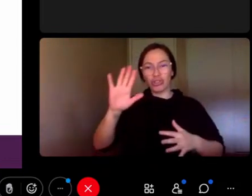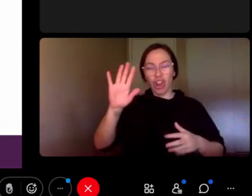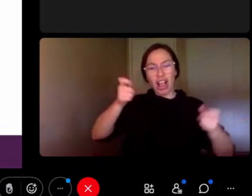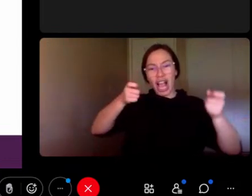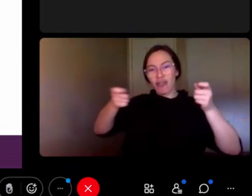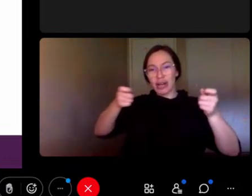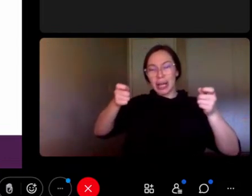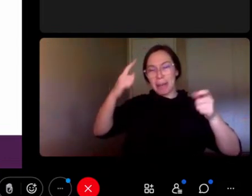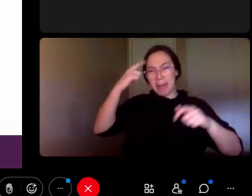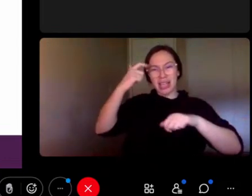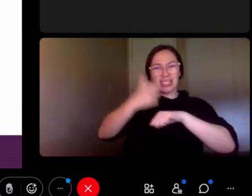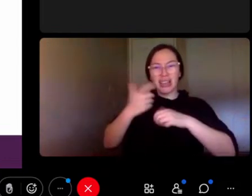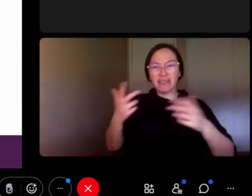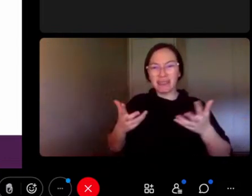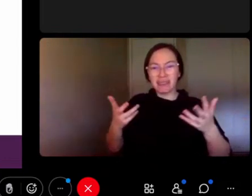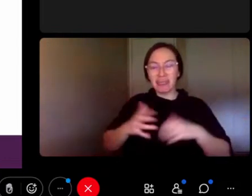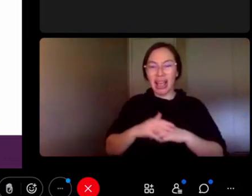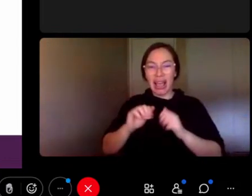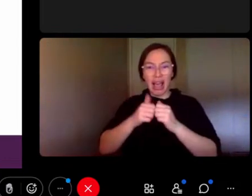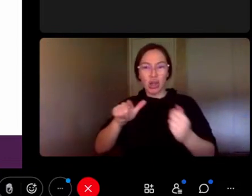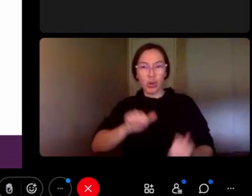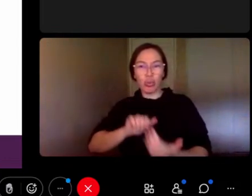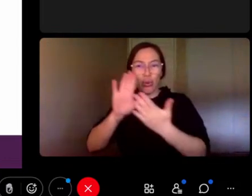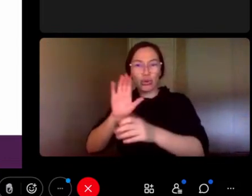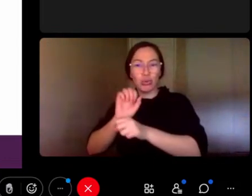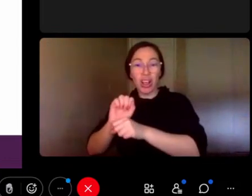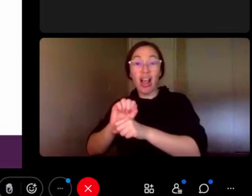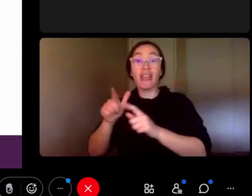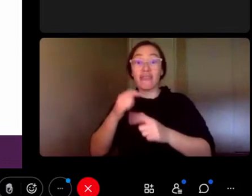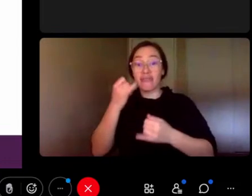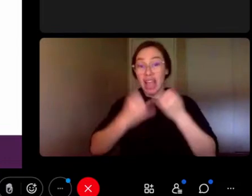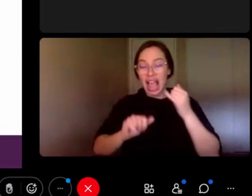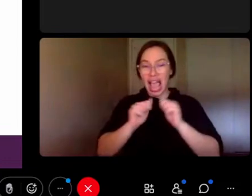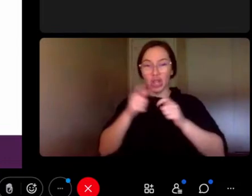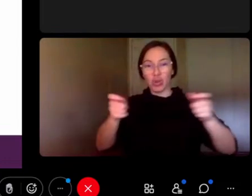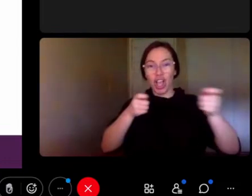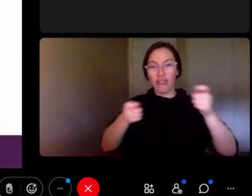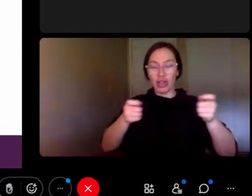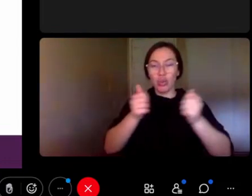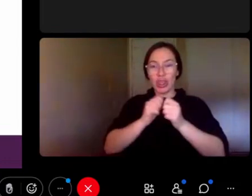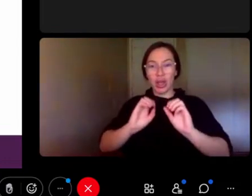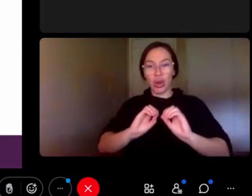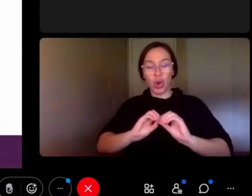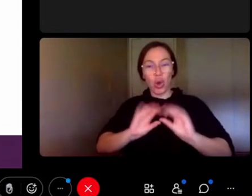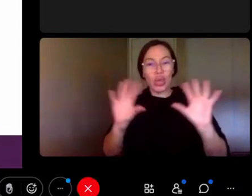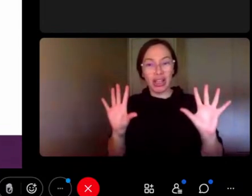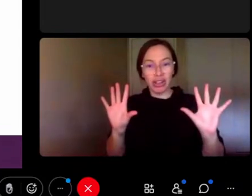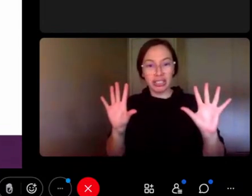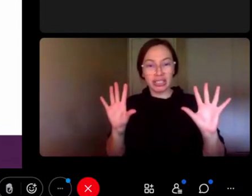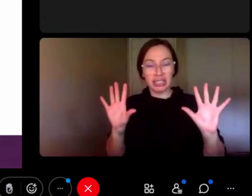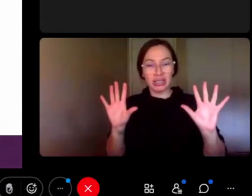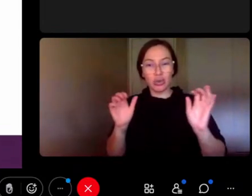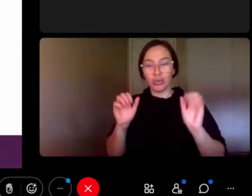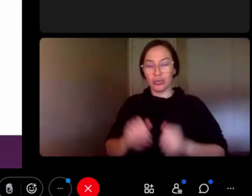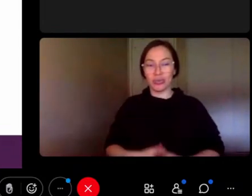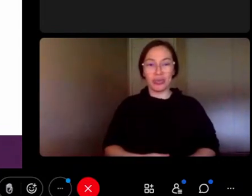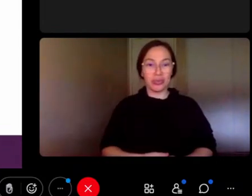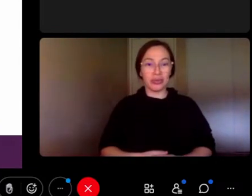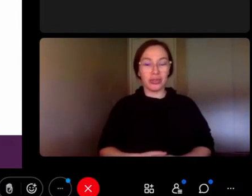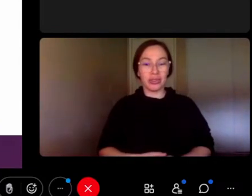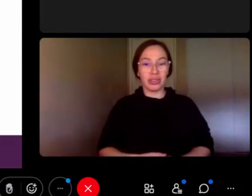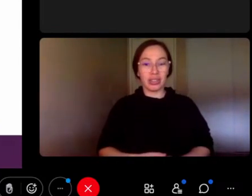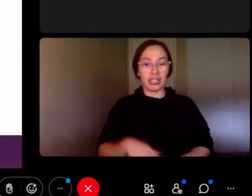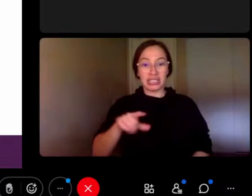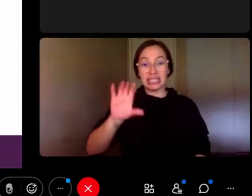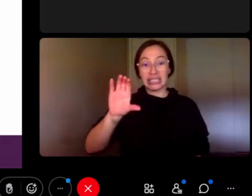mindset? How you approach the work? And then finally, how do you govern with coherence? How do you stay coherent to those beliefs? This is